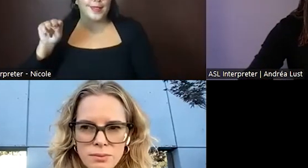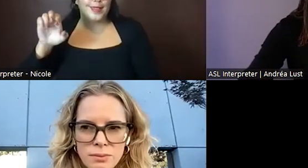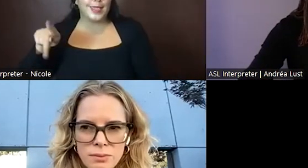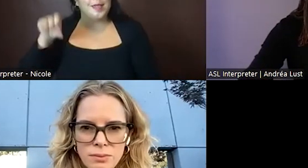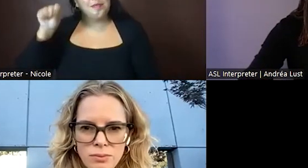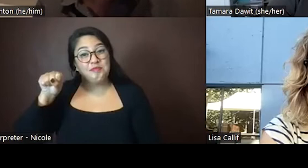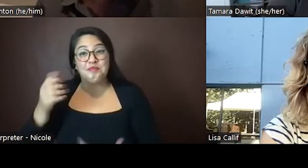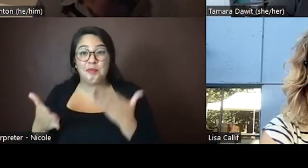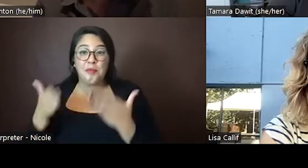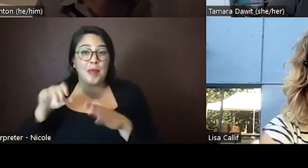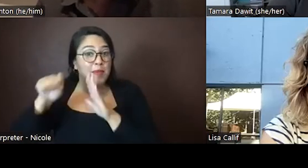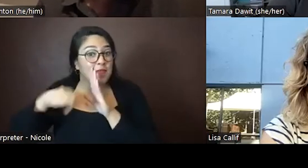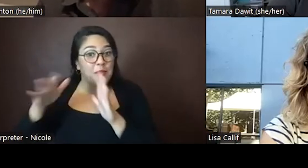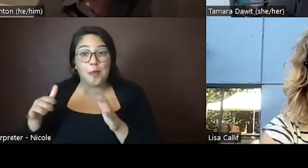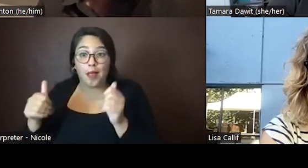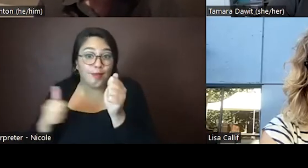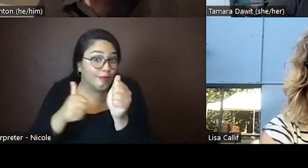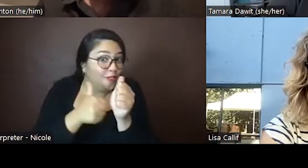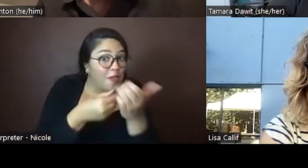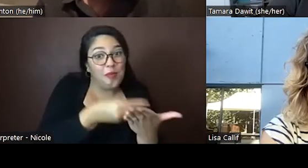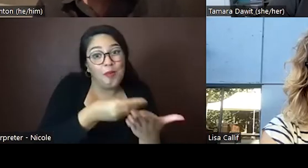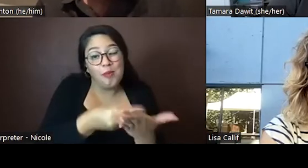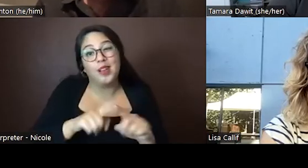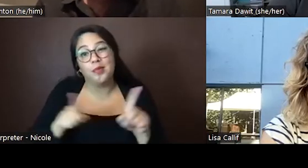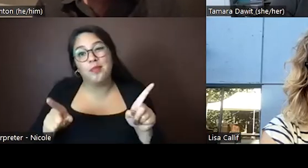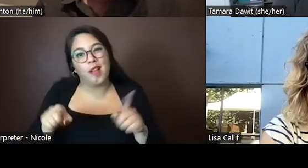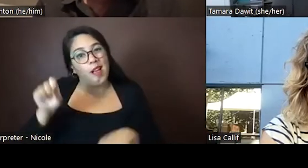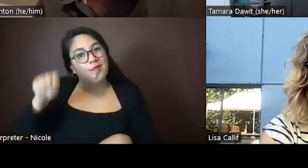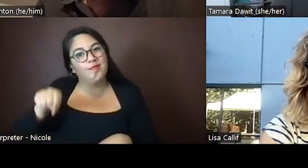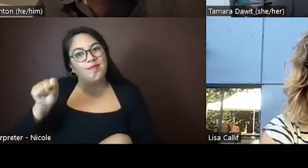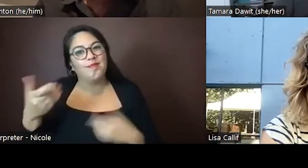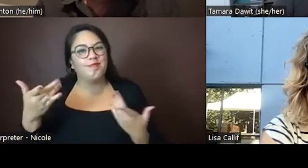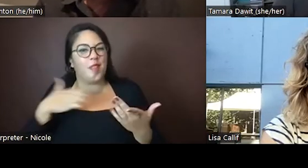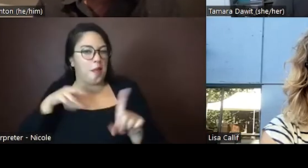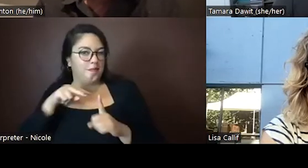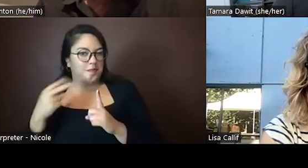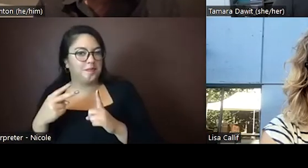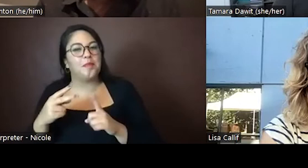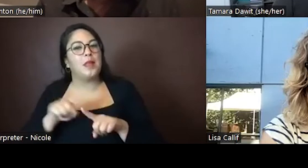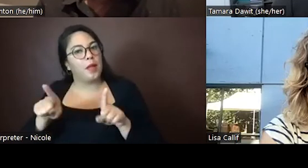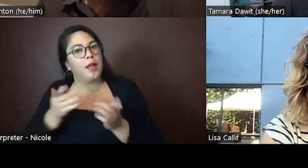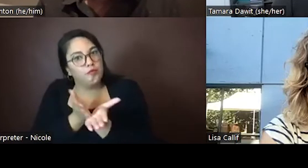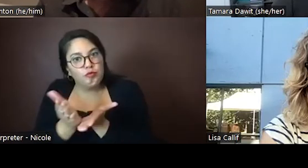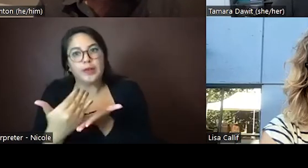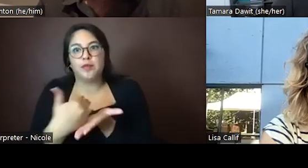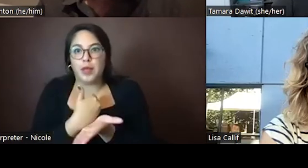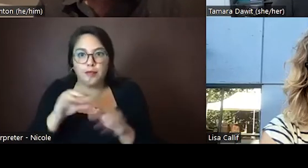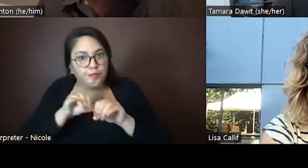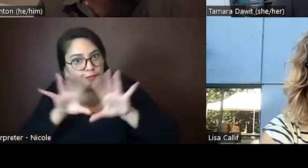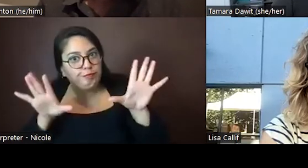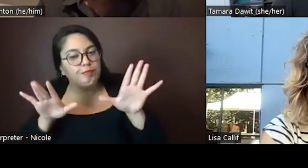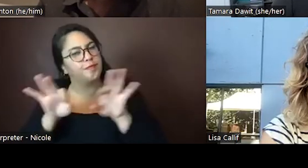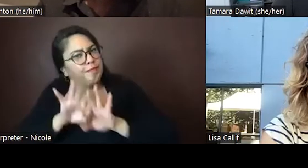money is, but it's just, it's just an interpretation. But yeah, the transparency, I think, is very key